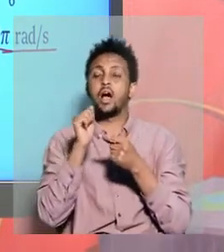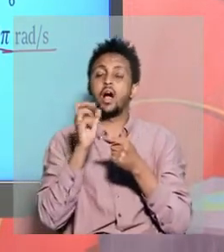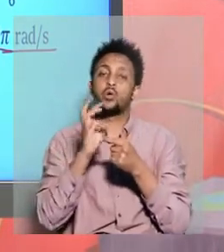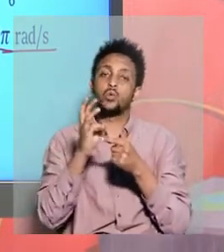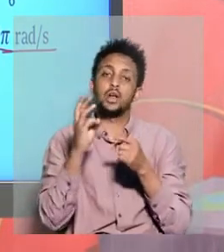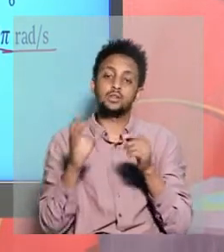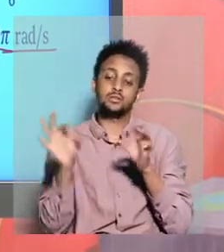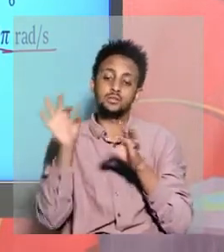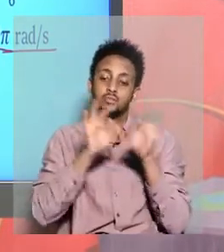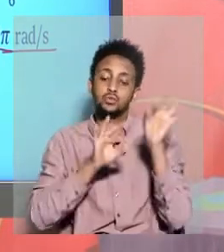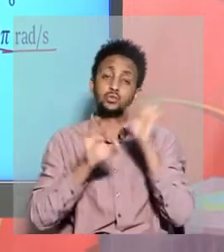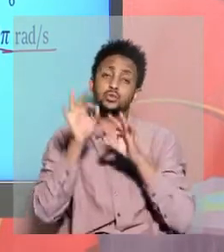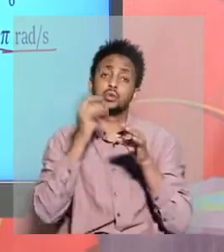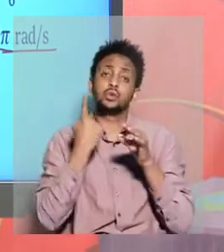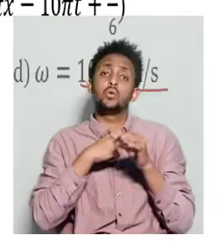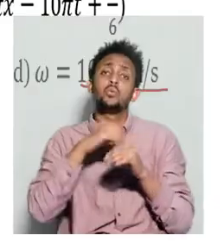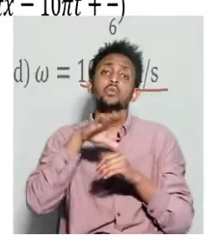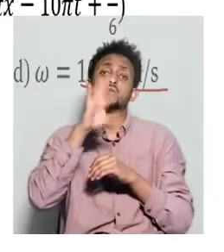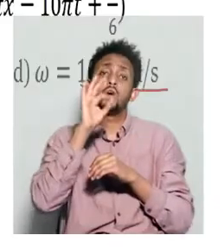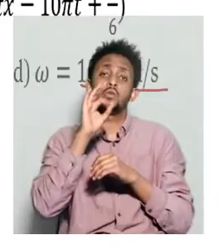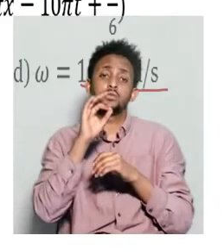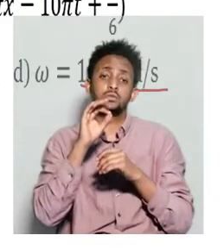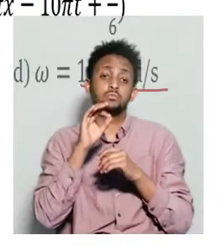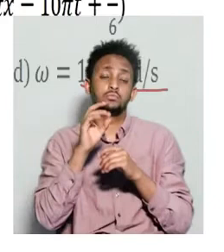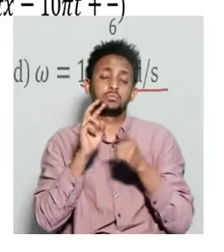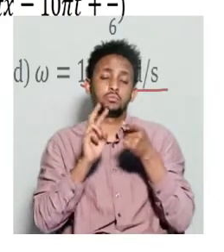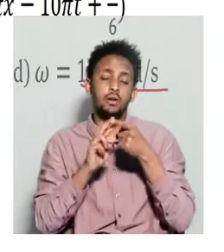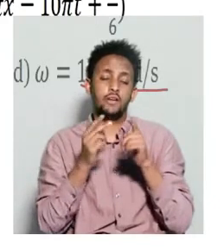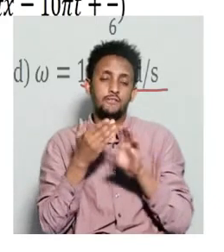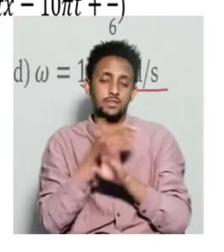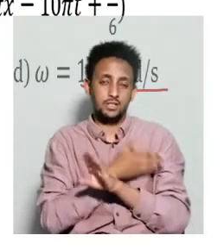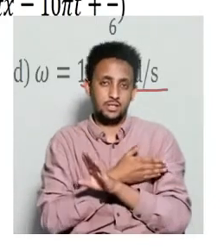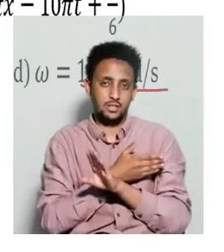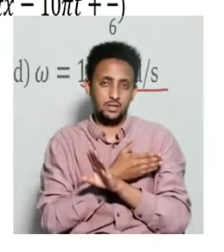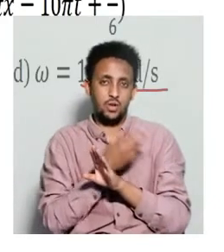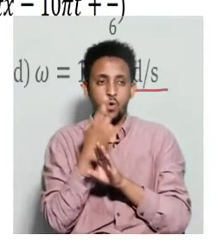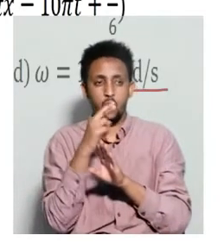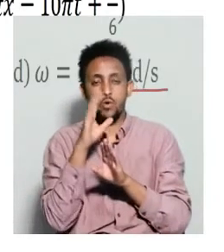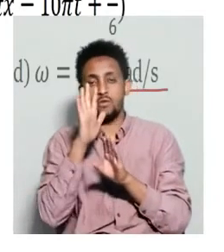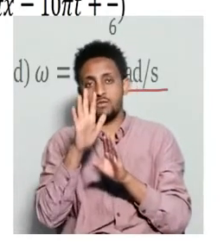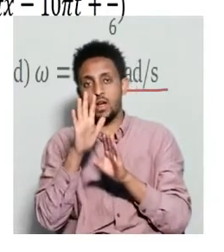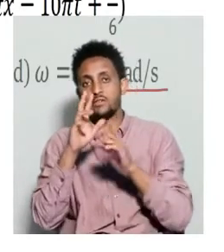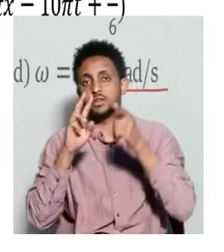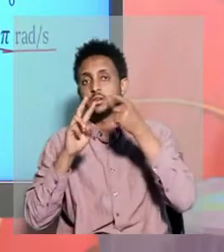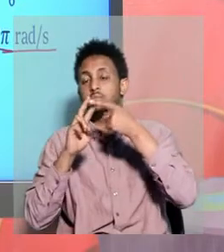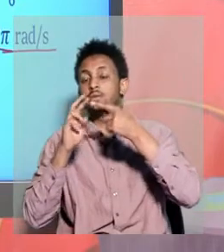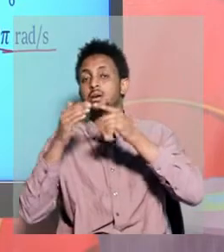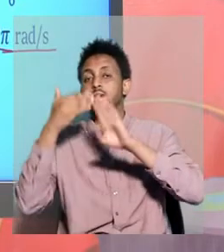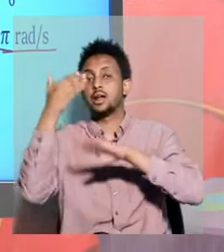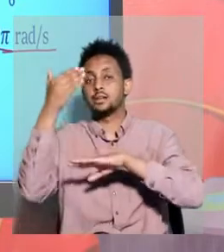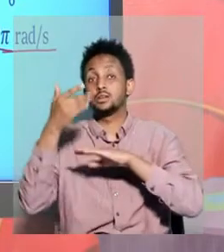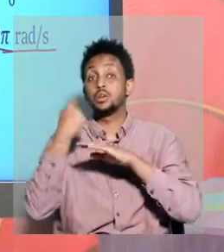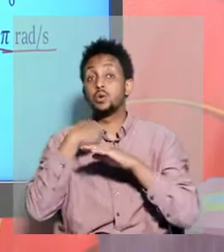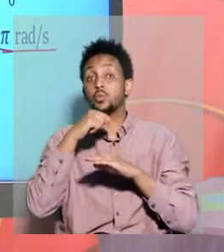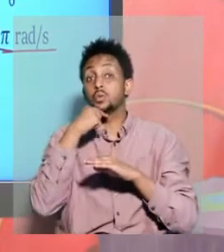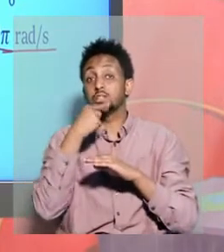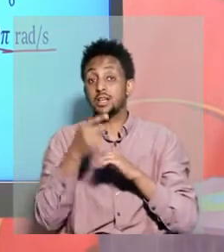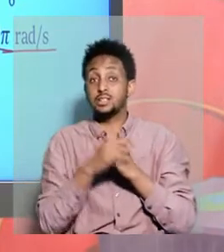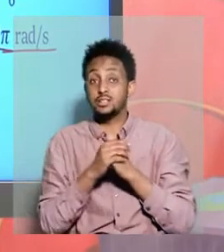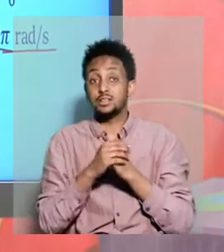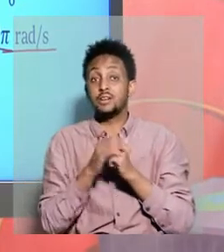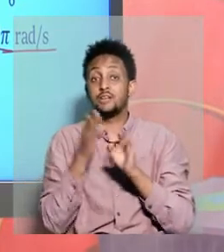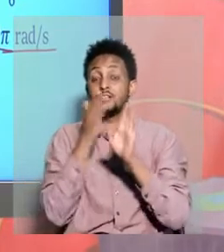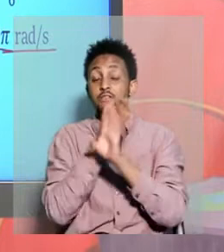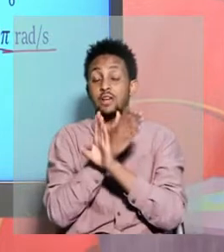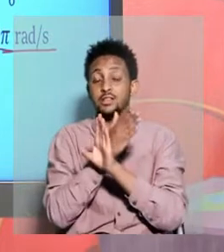When you substitute here, you can find it to be 5 hertz or 5 per hertz. And it says the